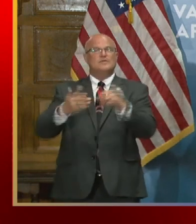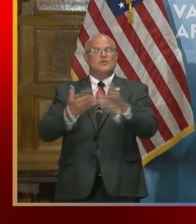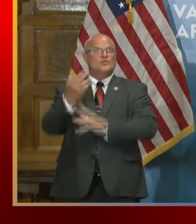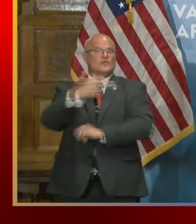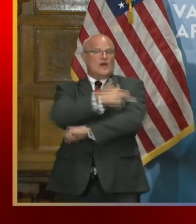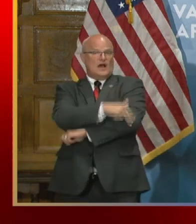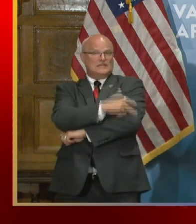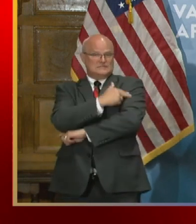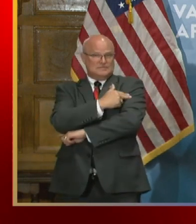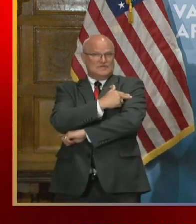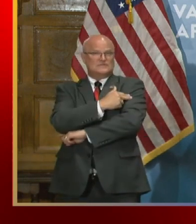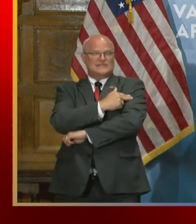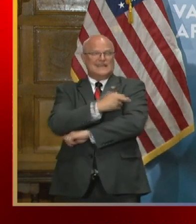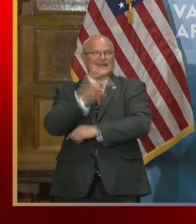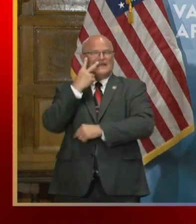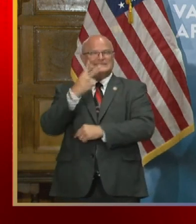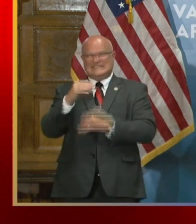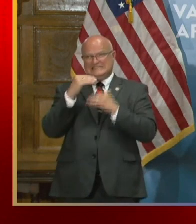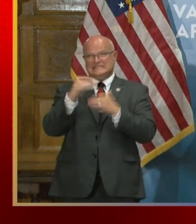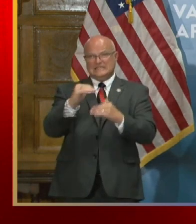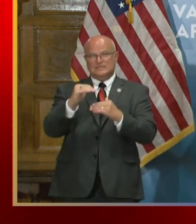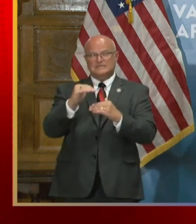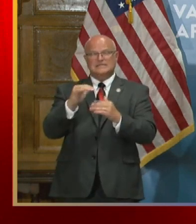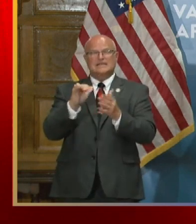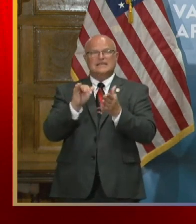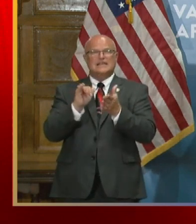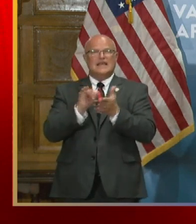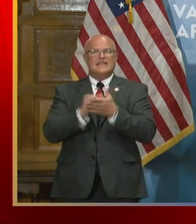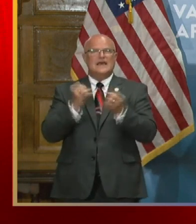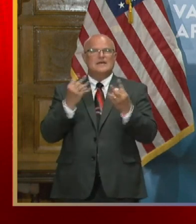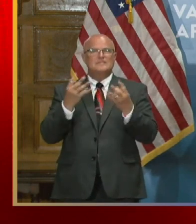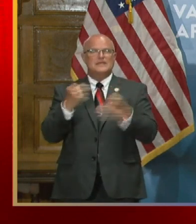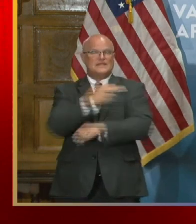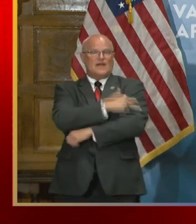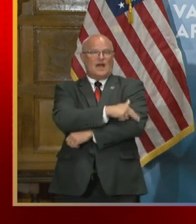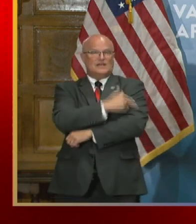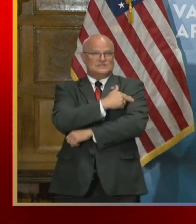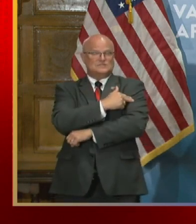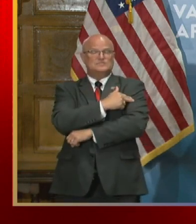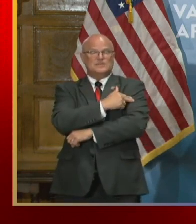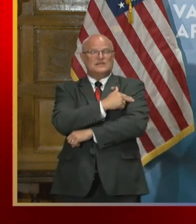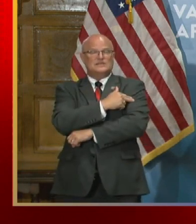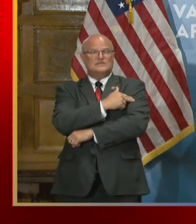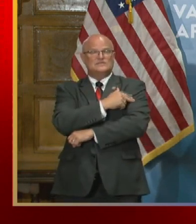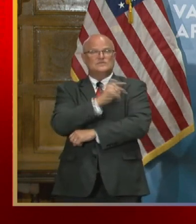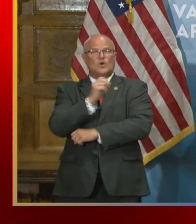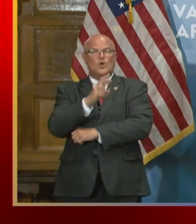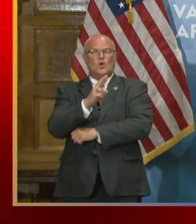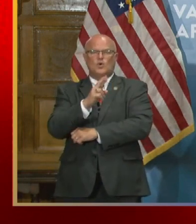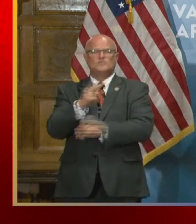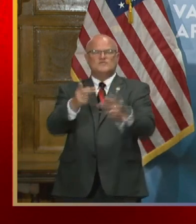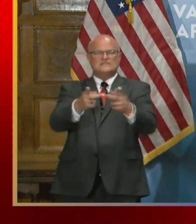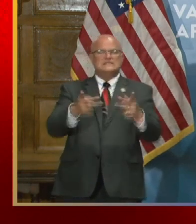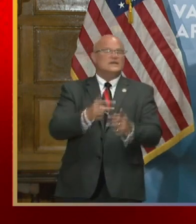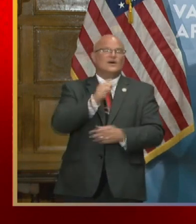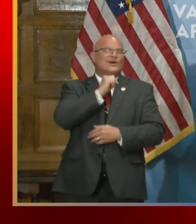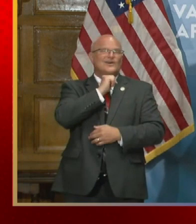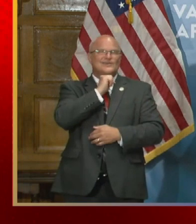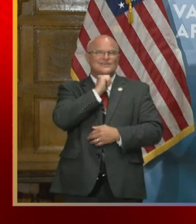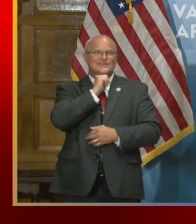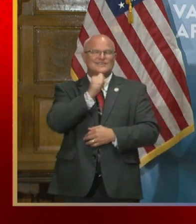the hospitals. They see that it is limited, that many of the hospitals or facilities are